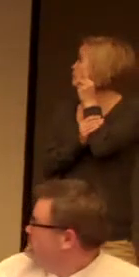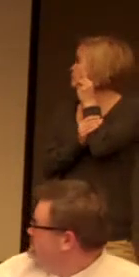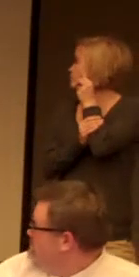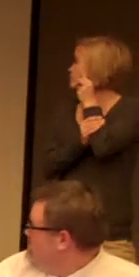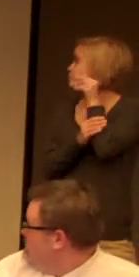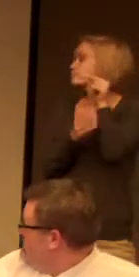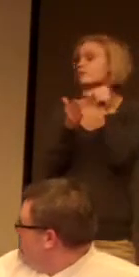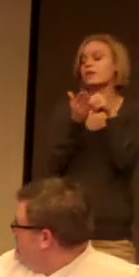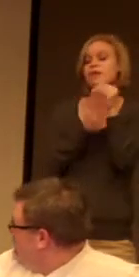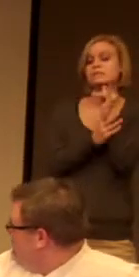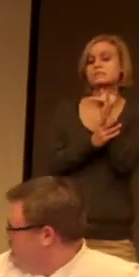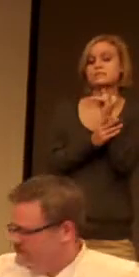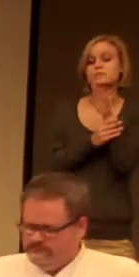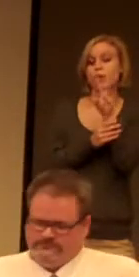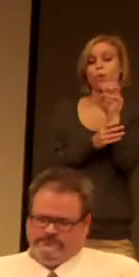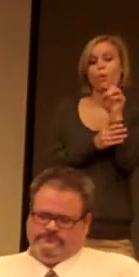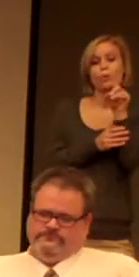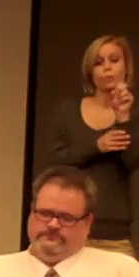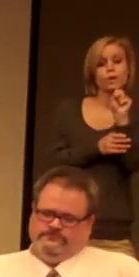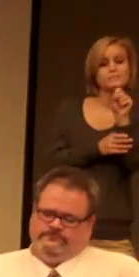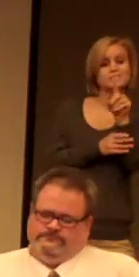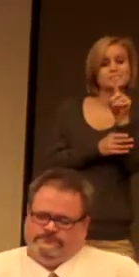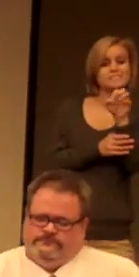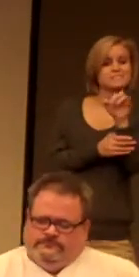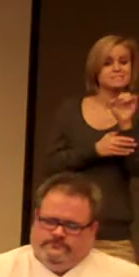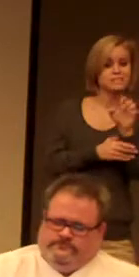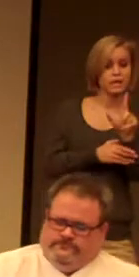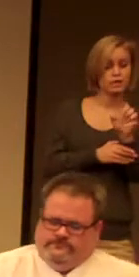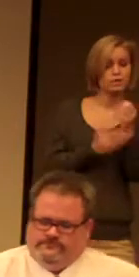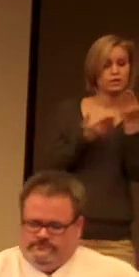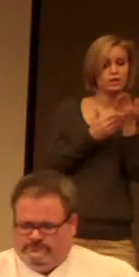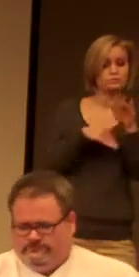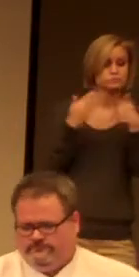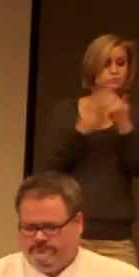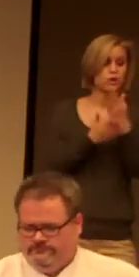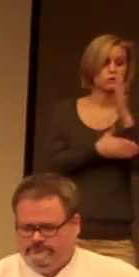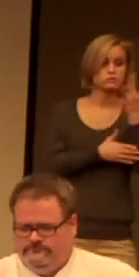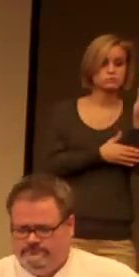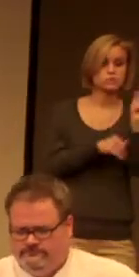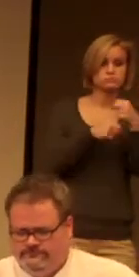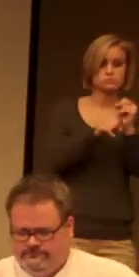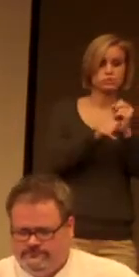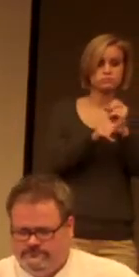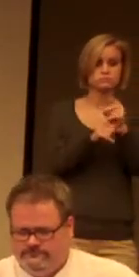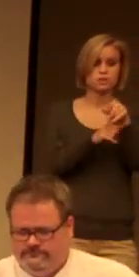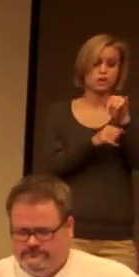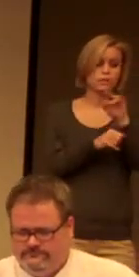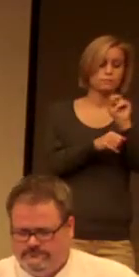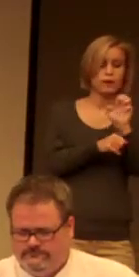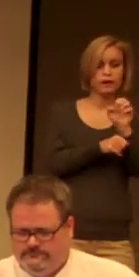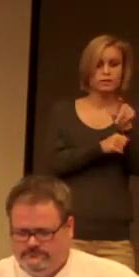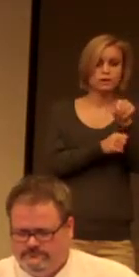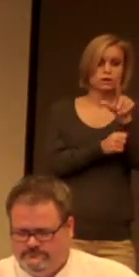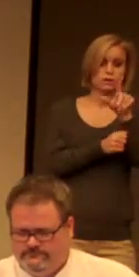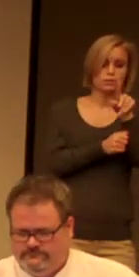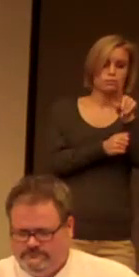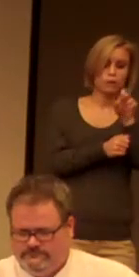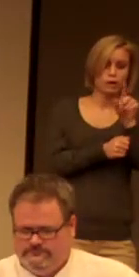This is Woodsdale here. These are all the tree streets, pine, poplar, and so